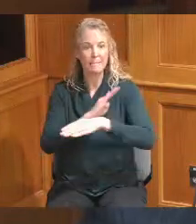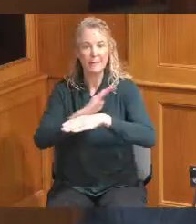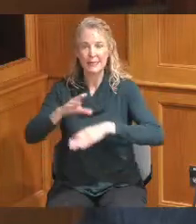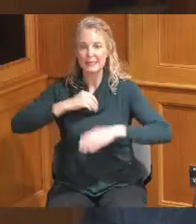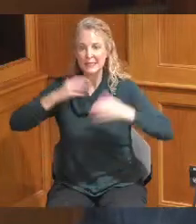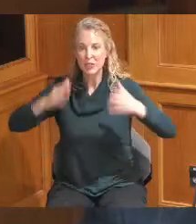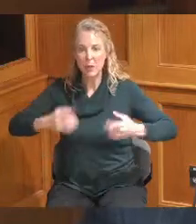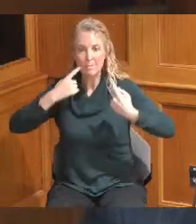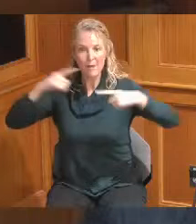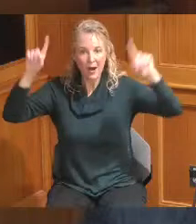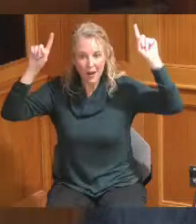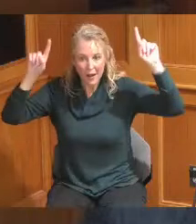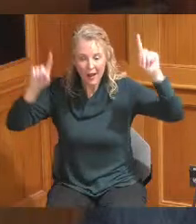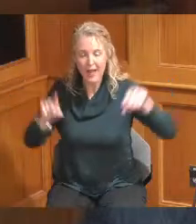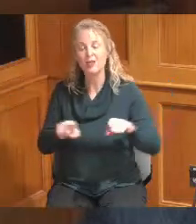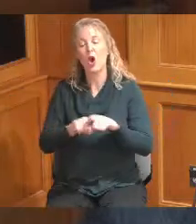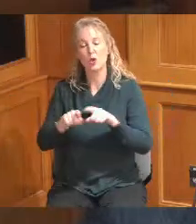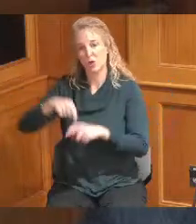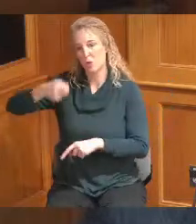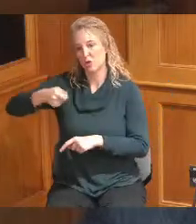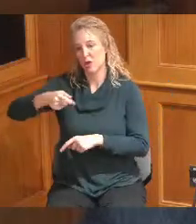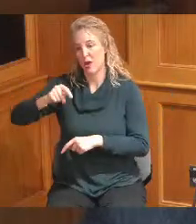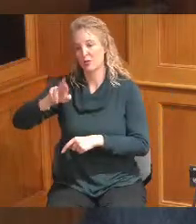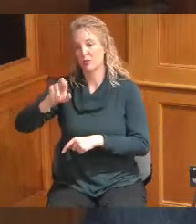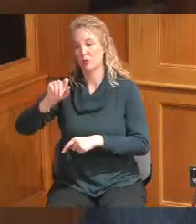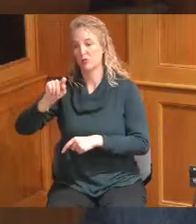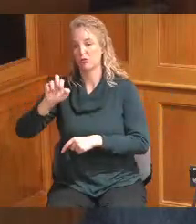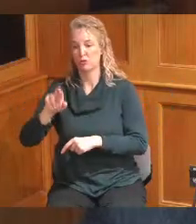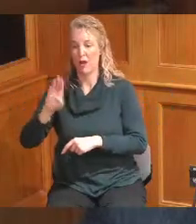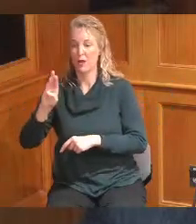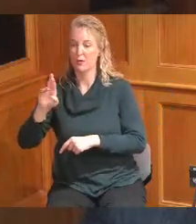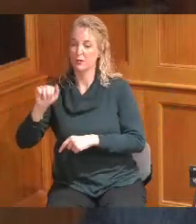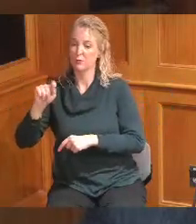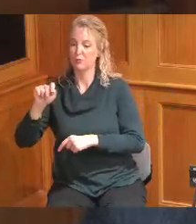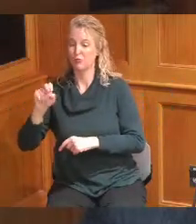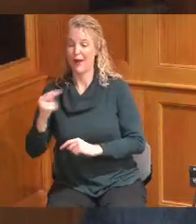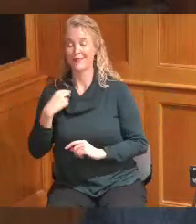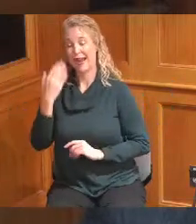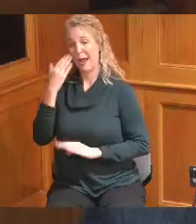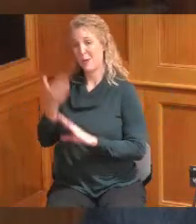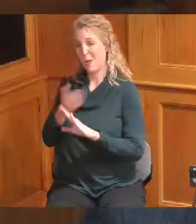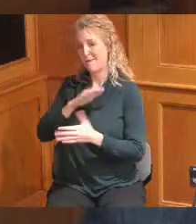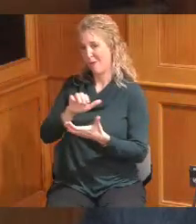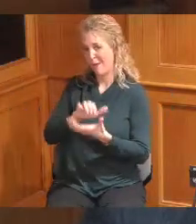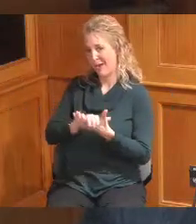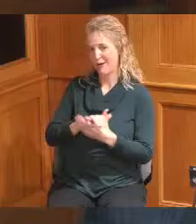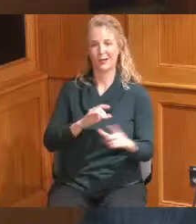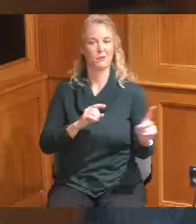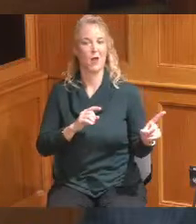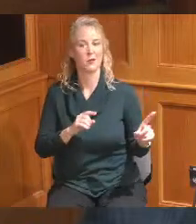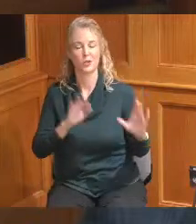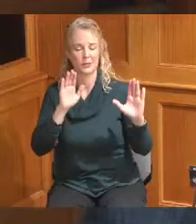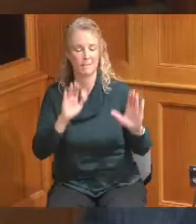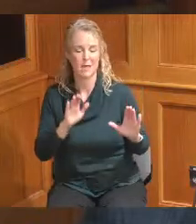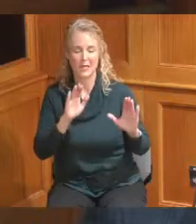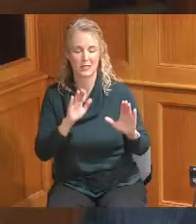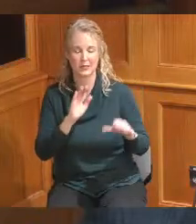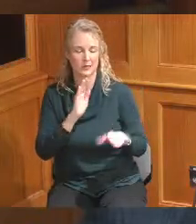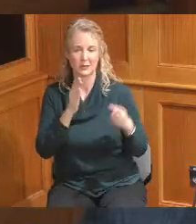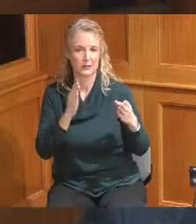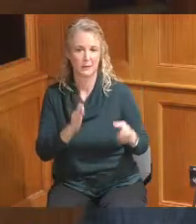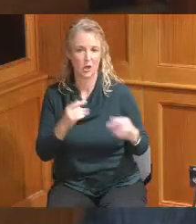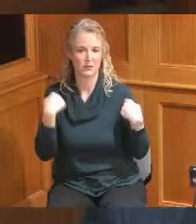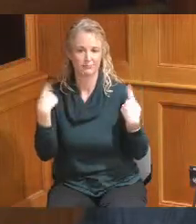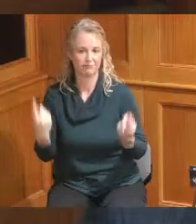certainly Janaea Trotter-Ratton, I knew her Trotter, who just has been in the community for so long.